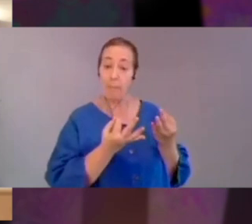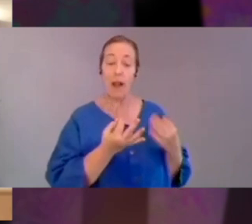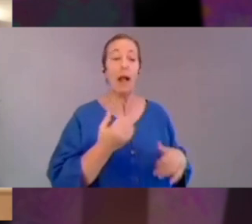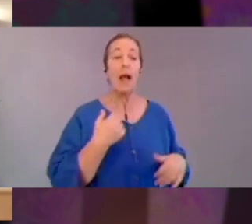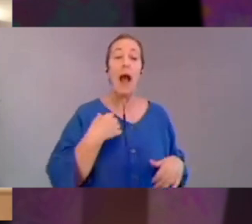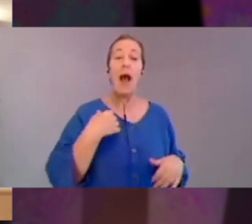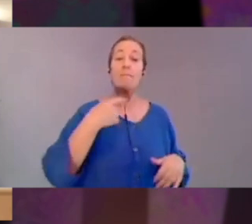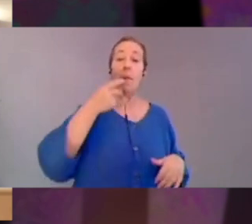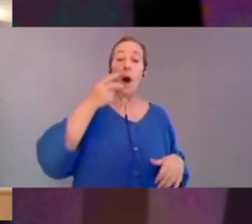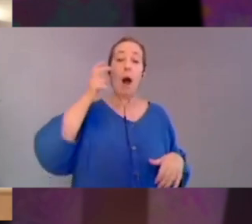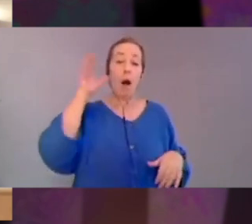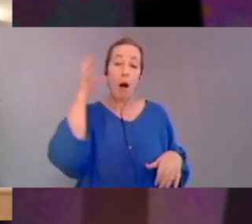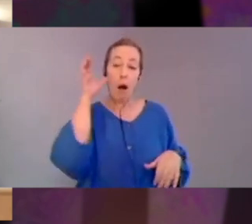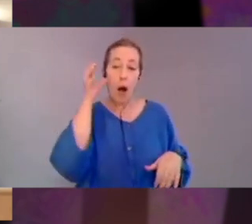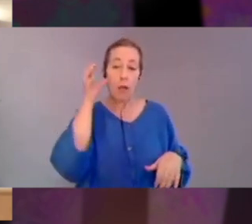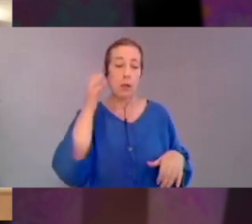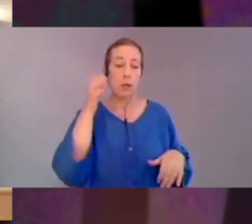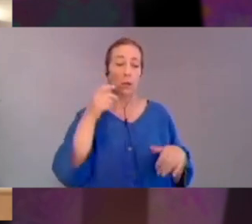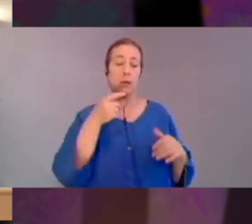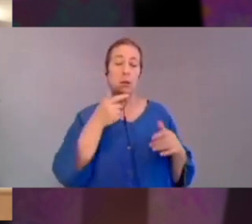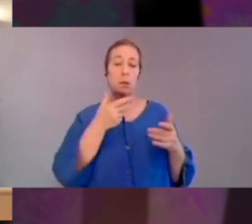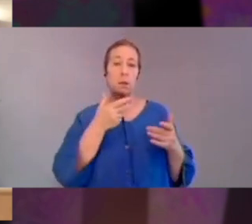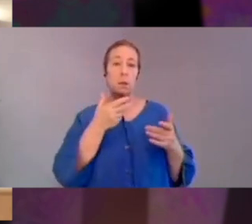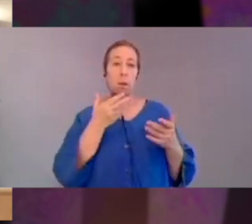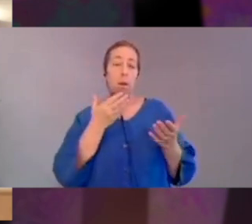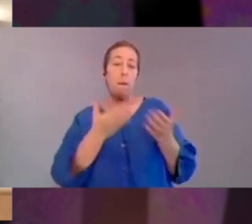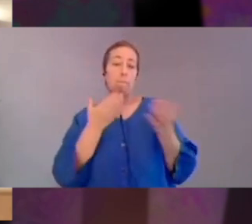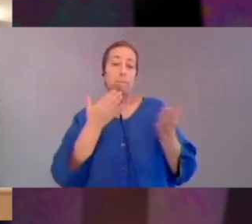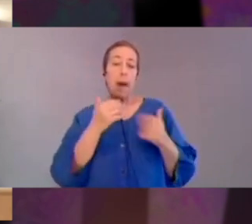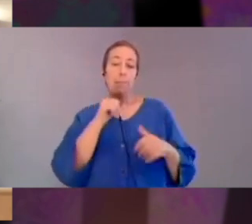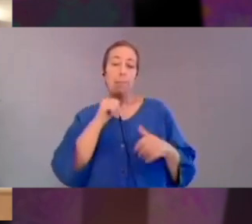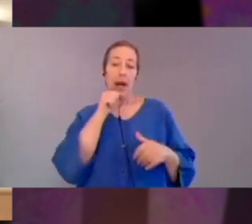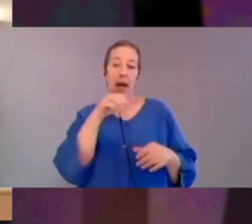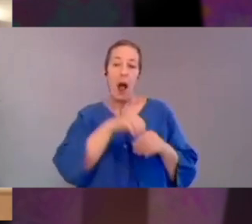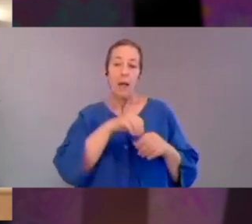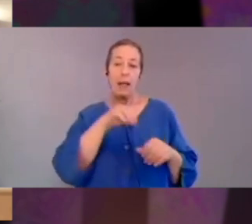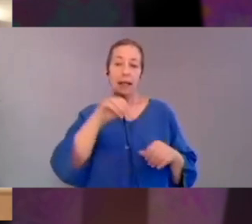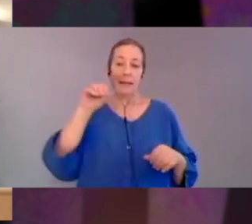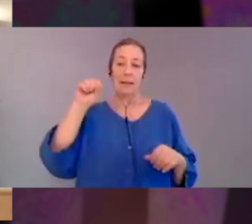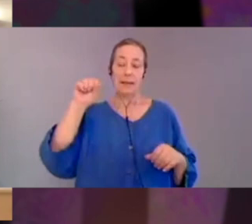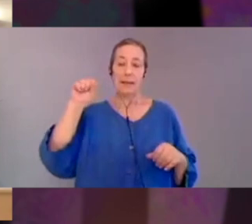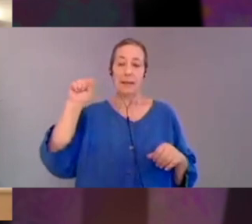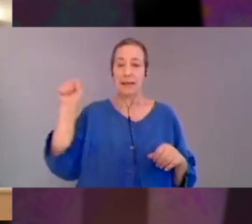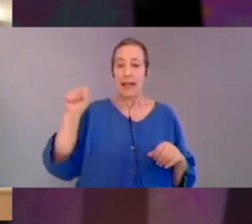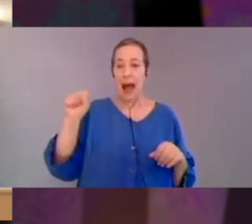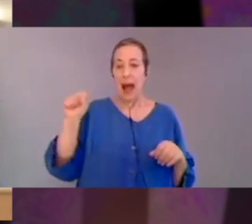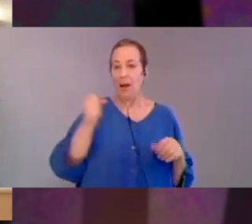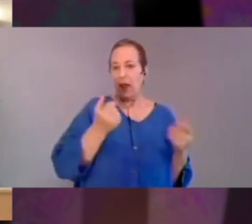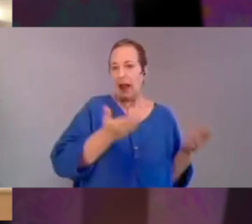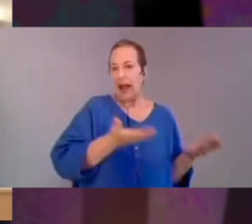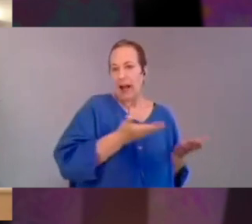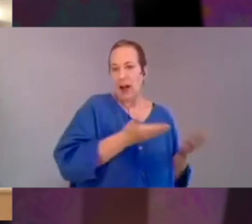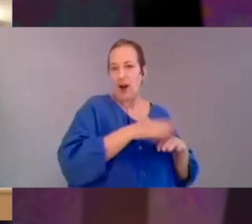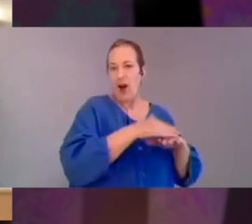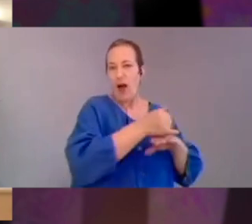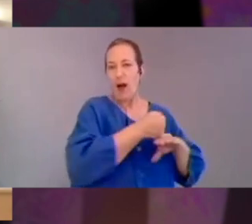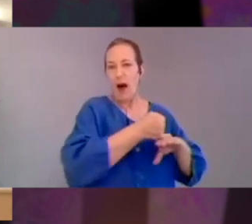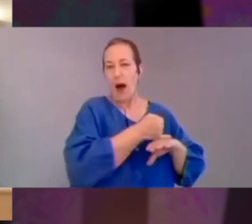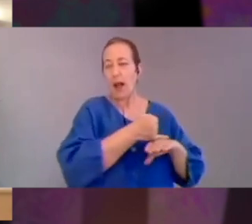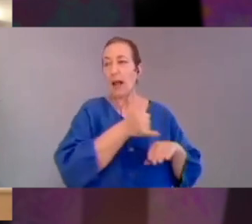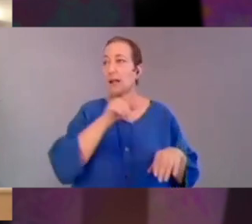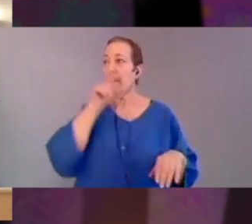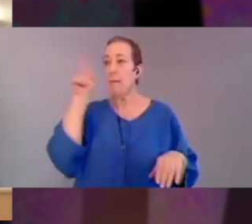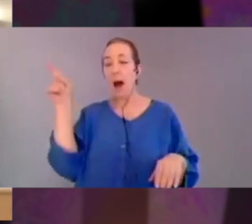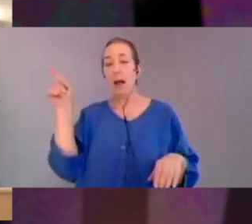aren't in Seattle the way that I have cousins and family here in Guahan, family life there is also really big